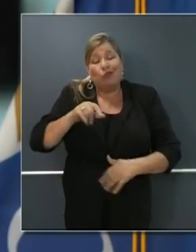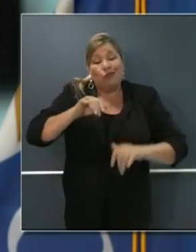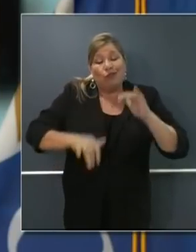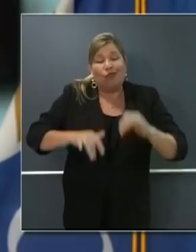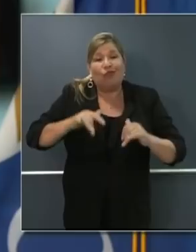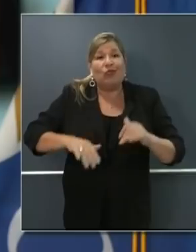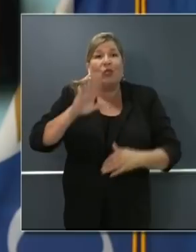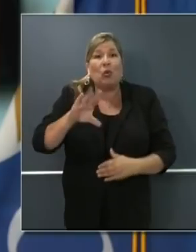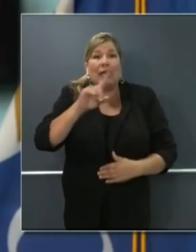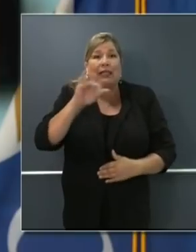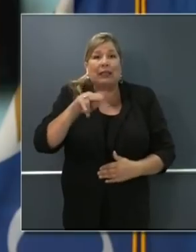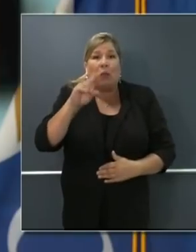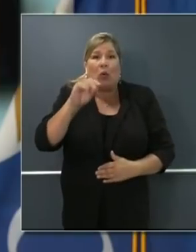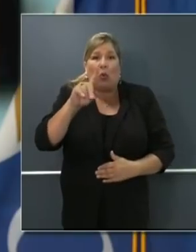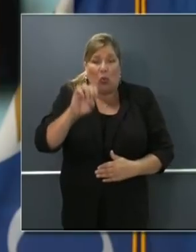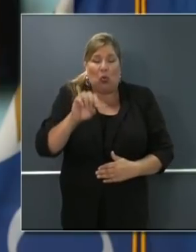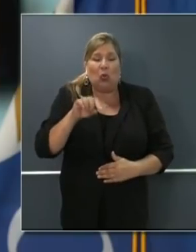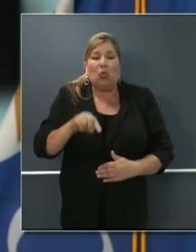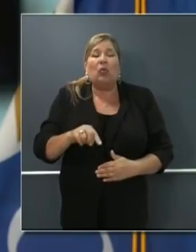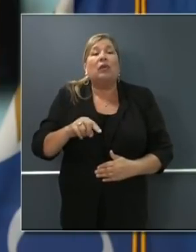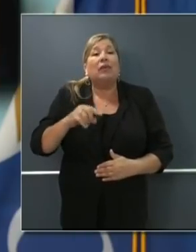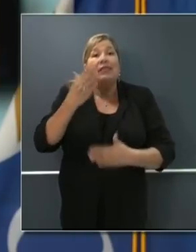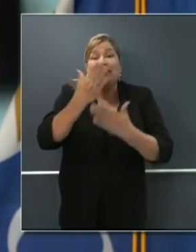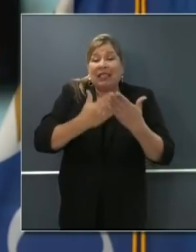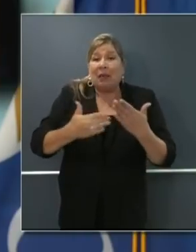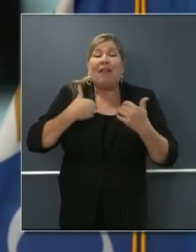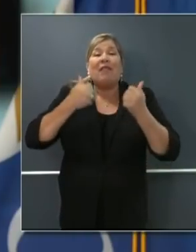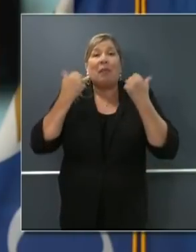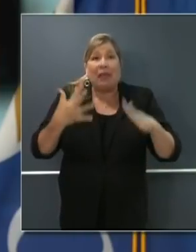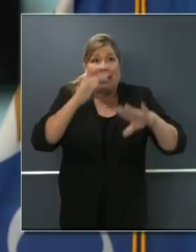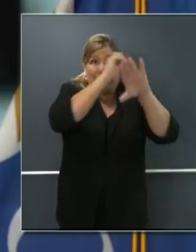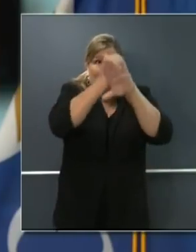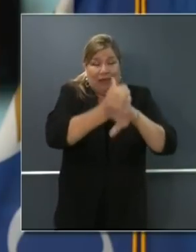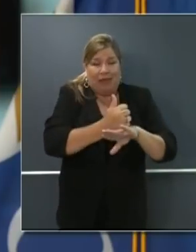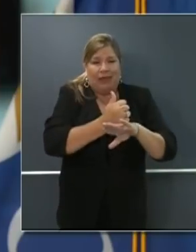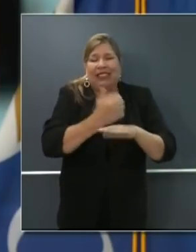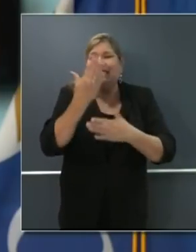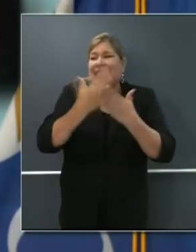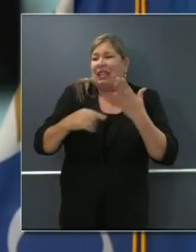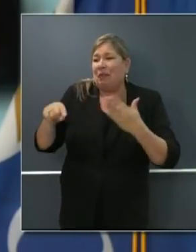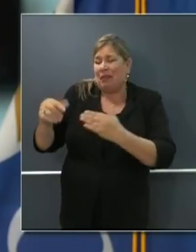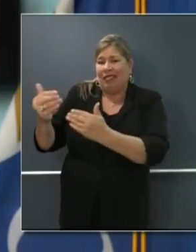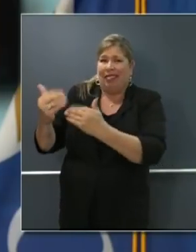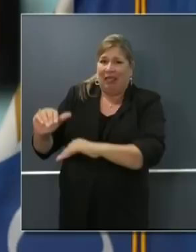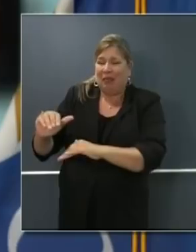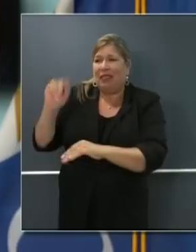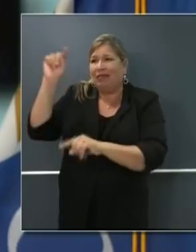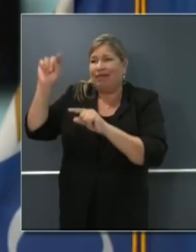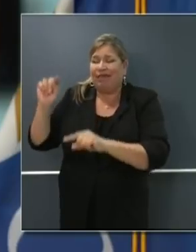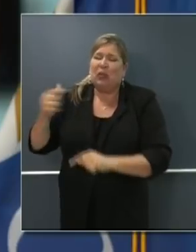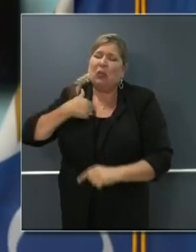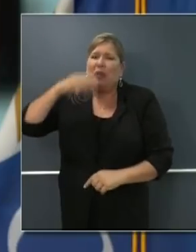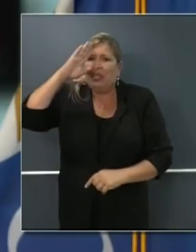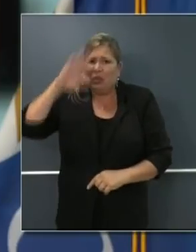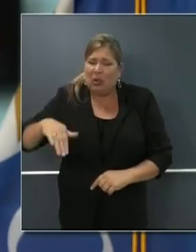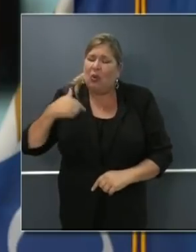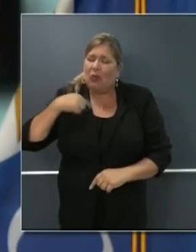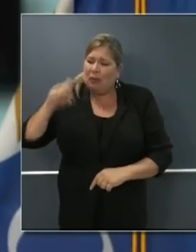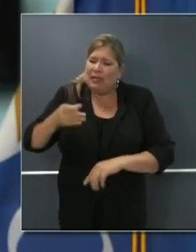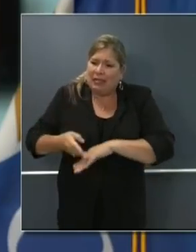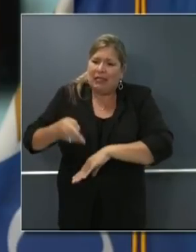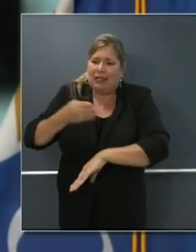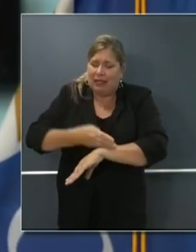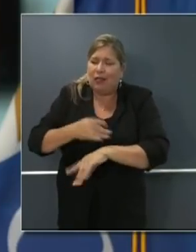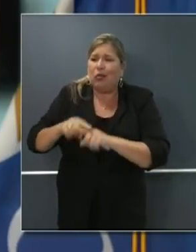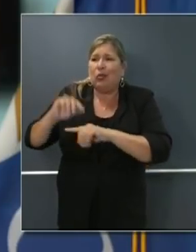recognize not a lot of centers will pop up. That's on us to do more and do better in that space. And again, the constraints with so many of these